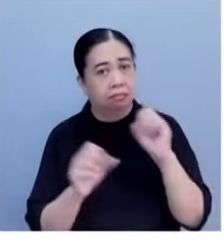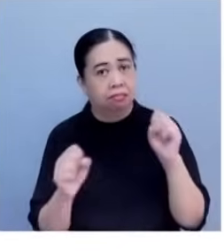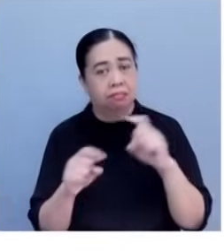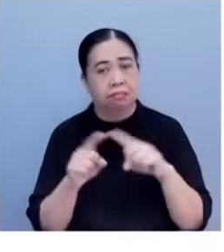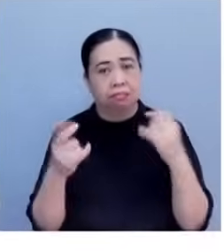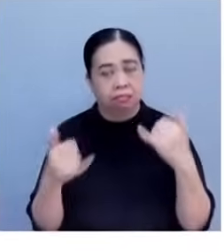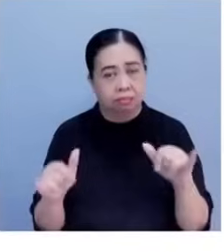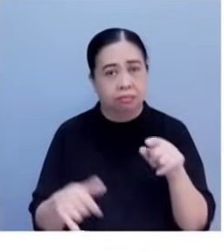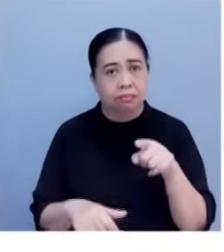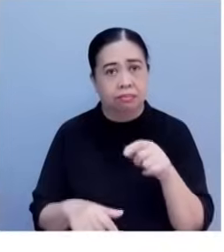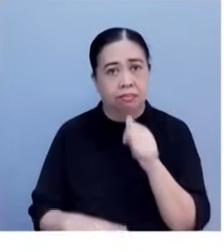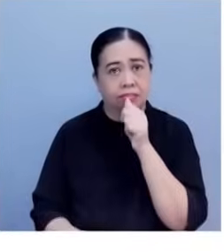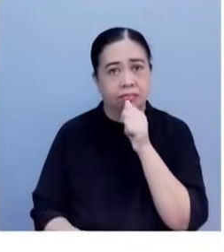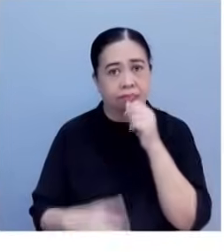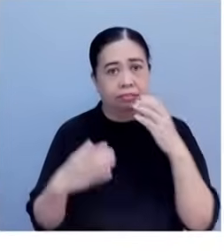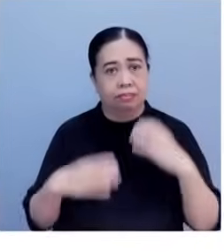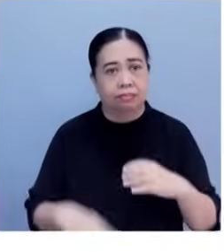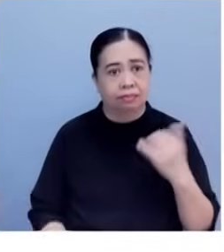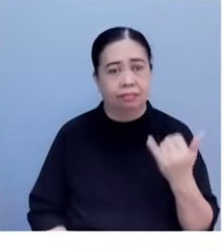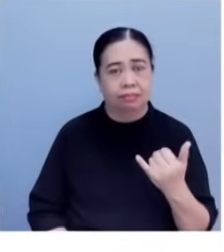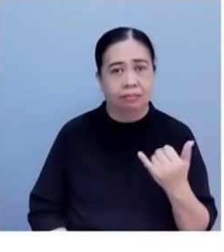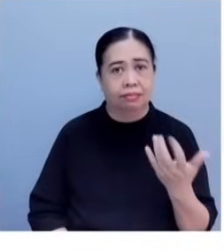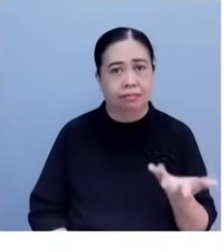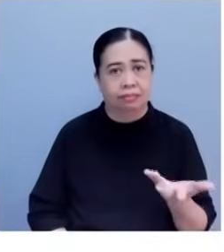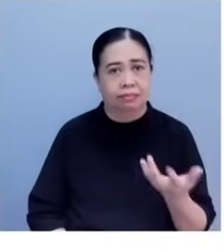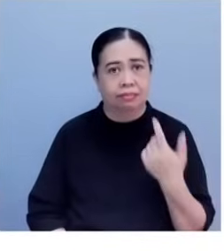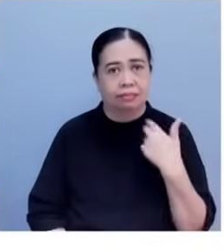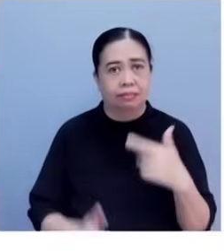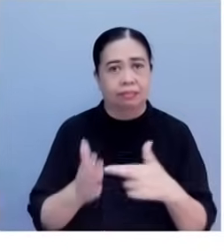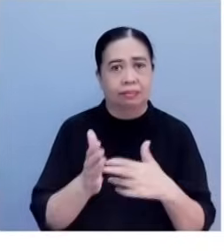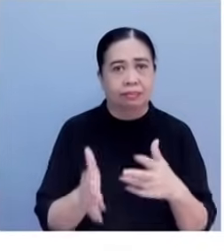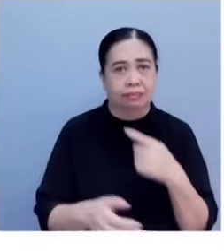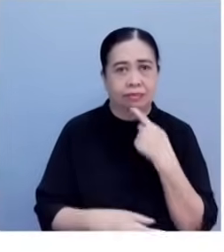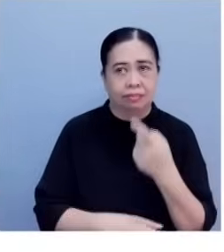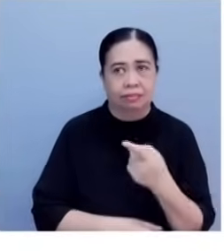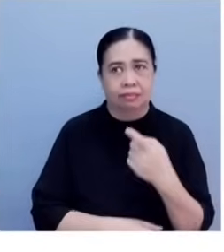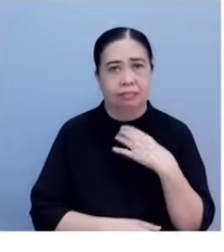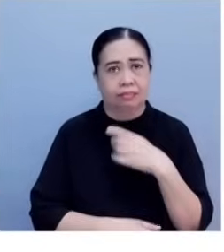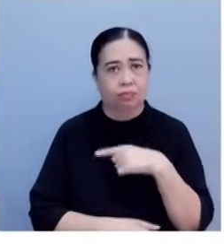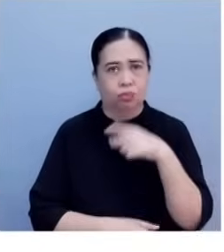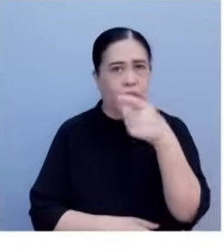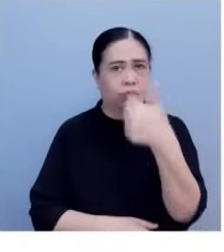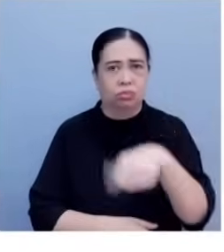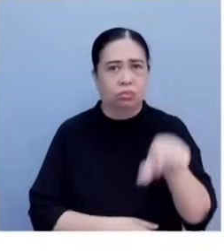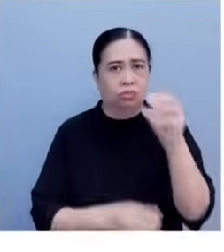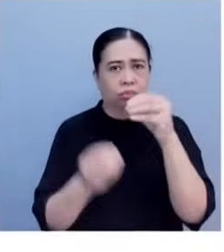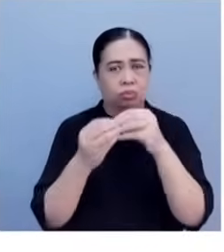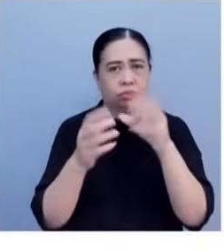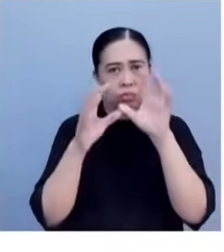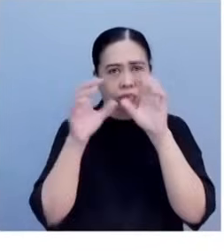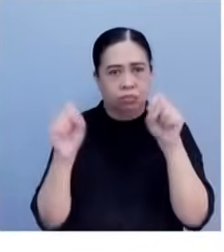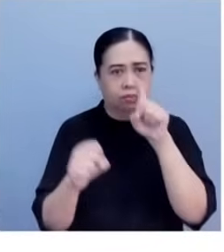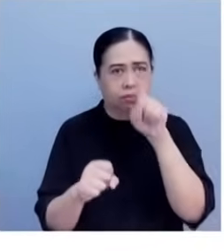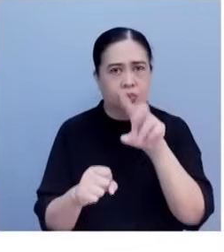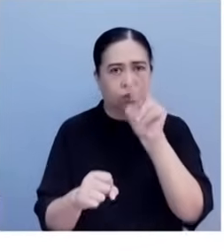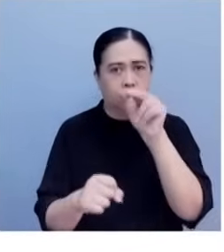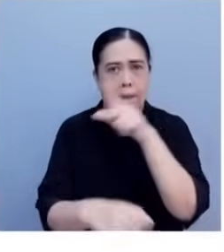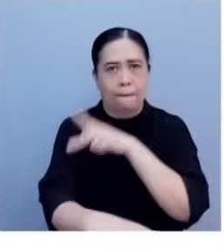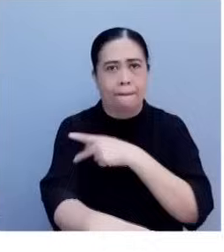remains he is a private citizen now. As Representative Castro said, you are no longer the president, therefore you have no